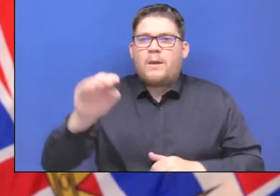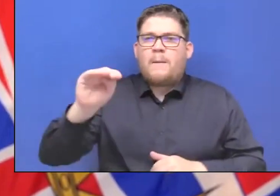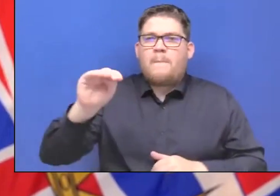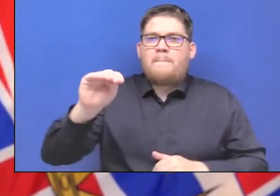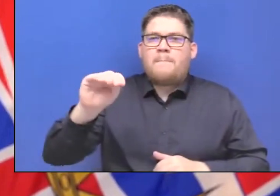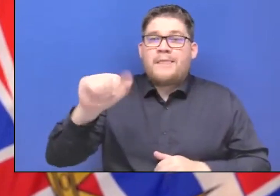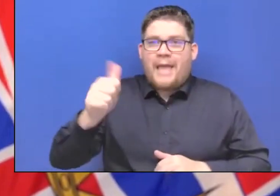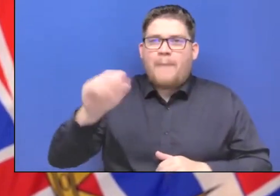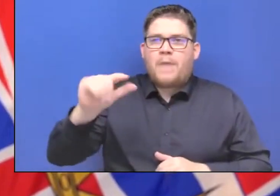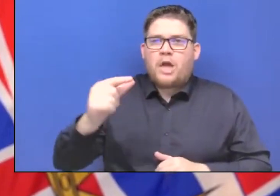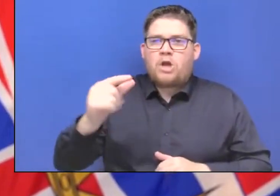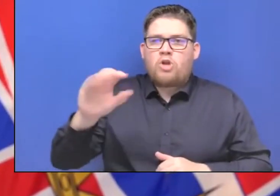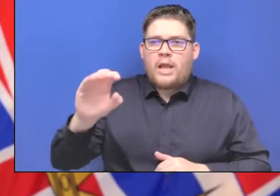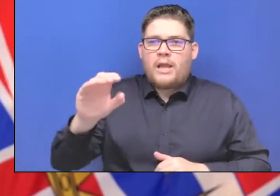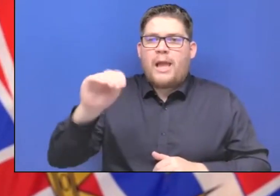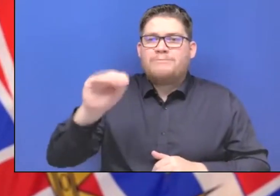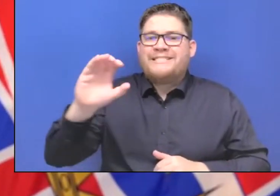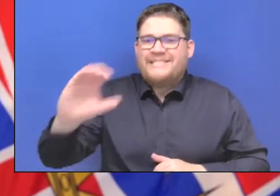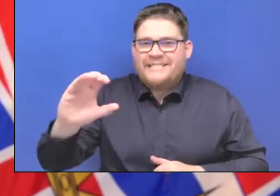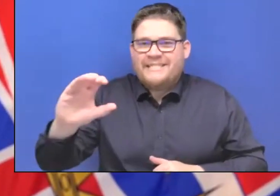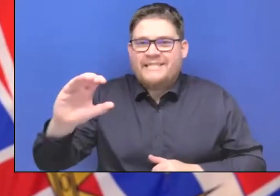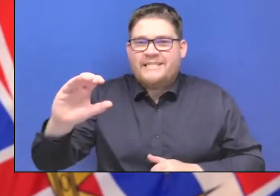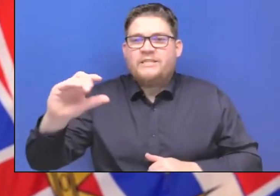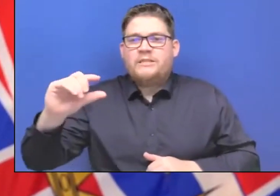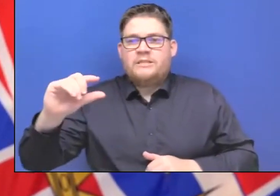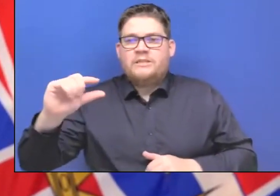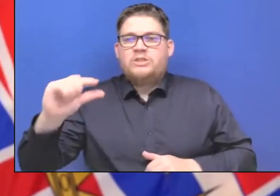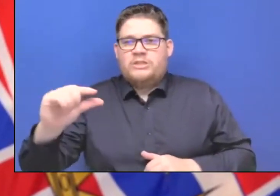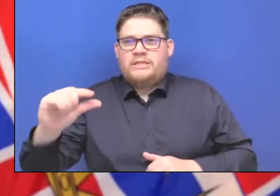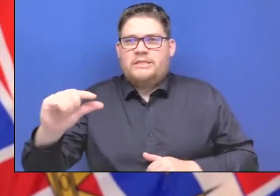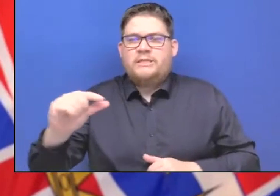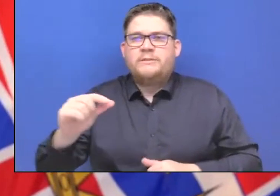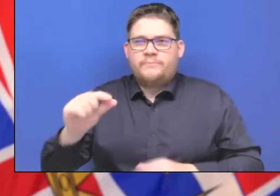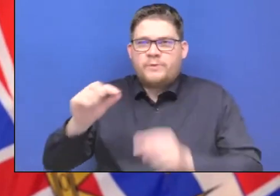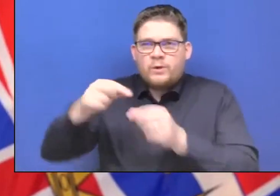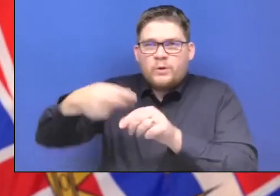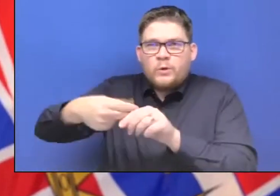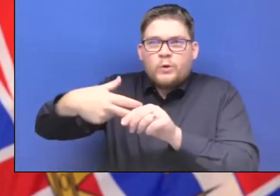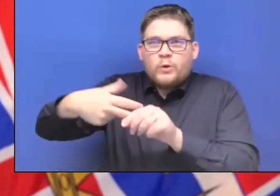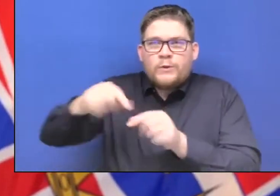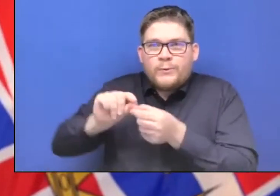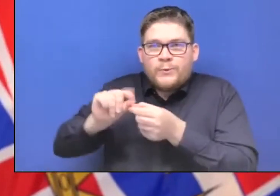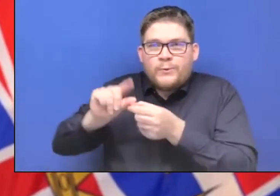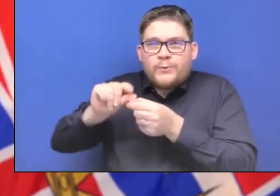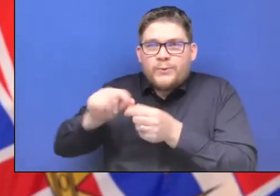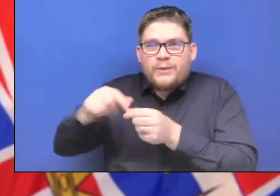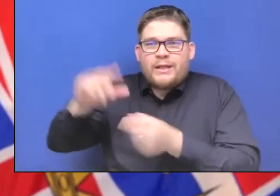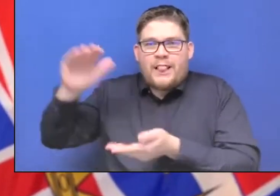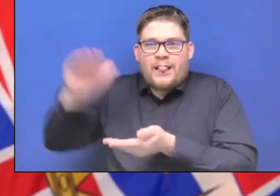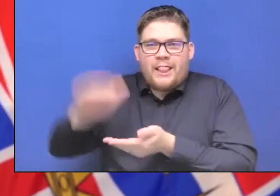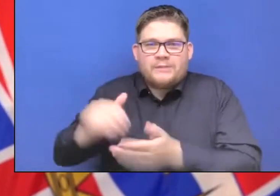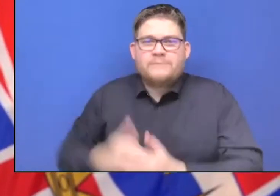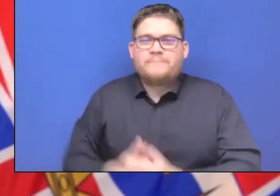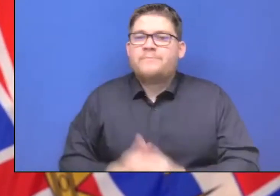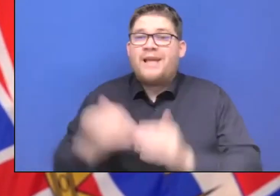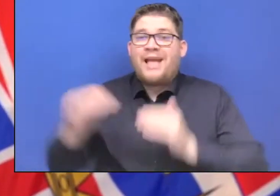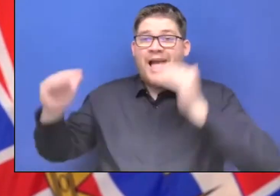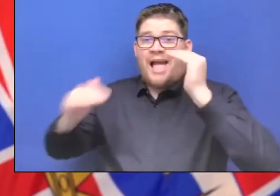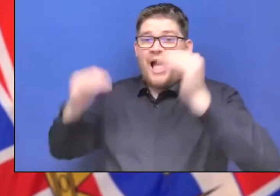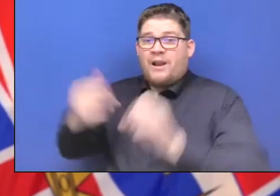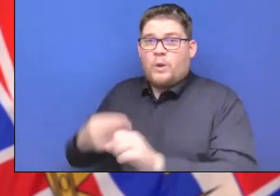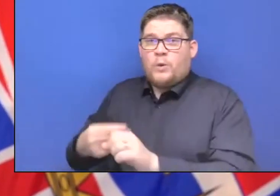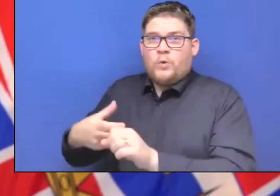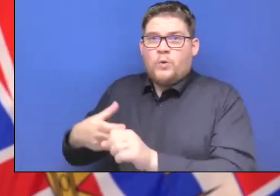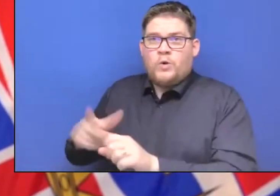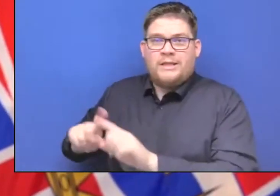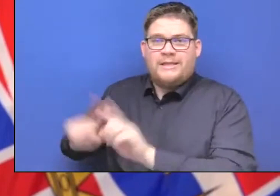a completely different formulation. So we cannot just use the adult dose for children. And yes, we